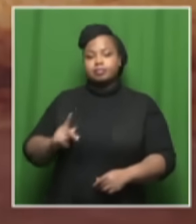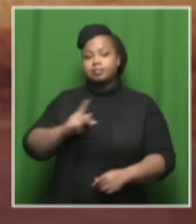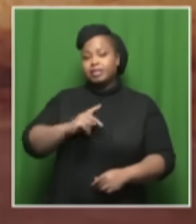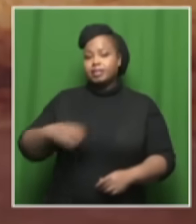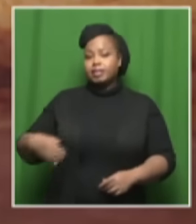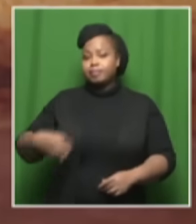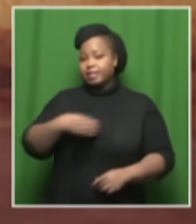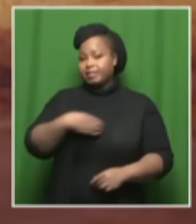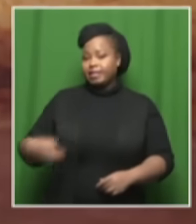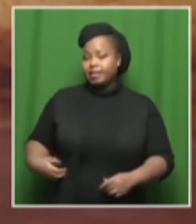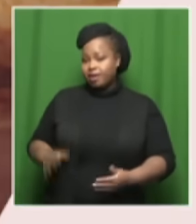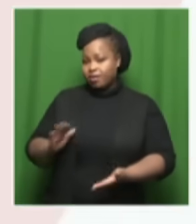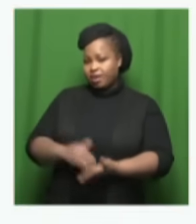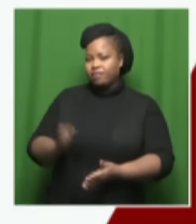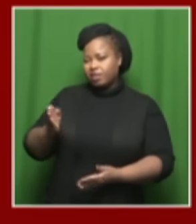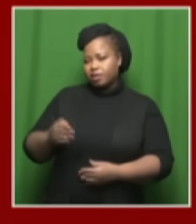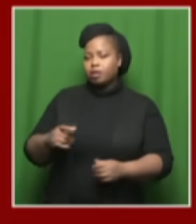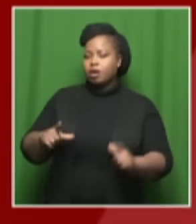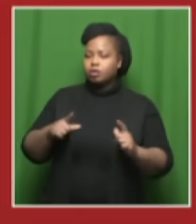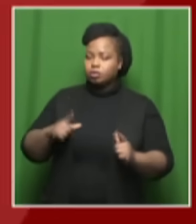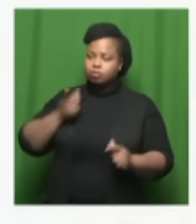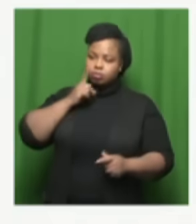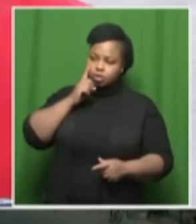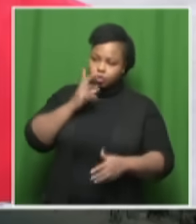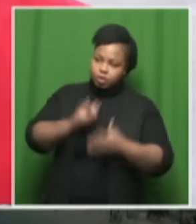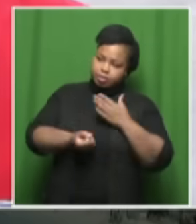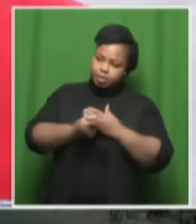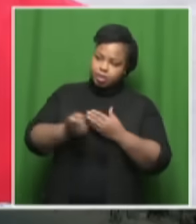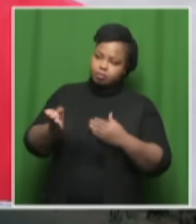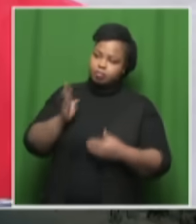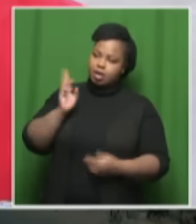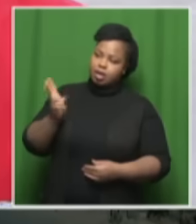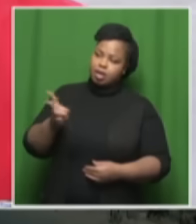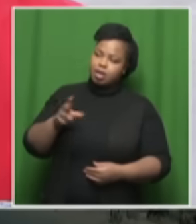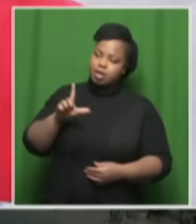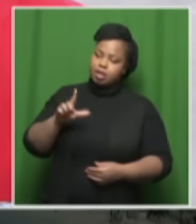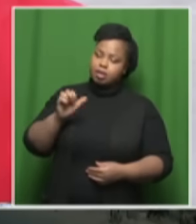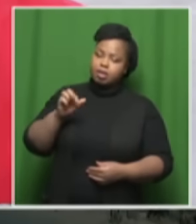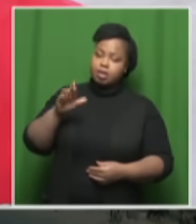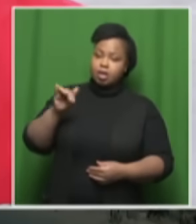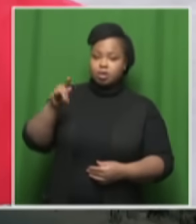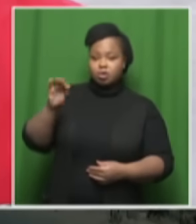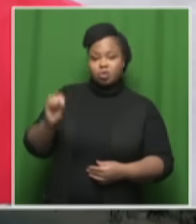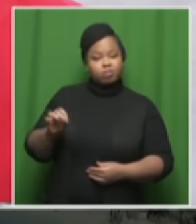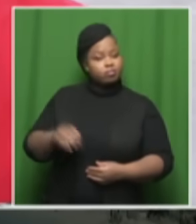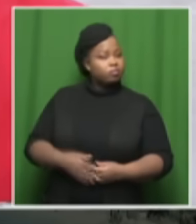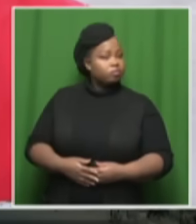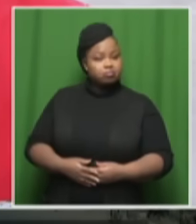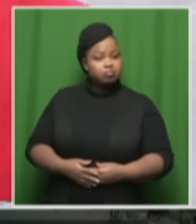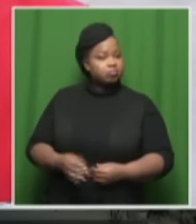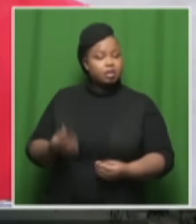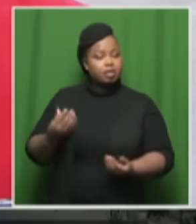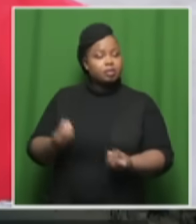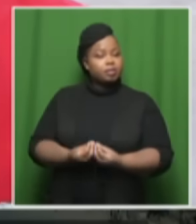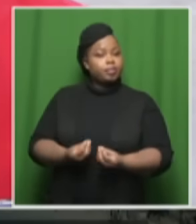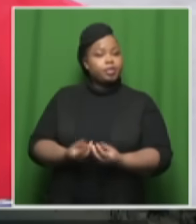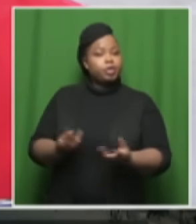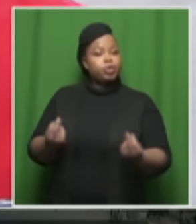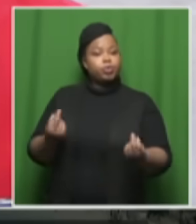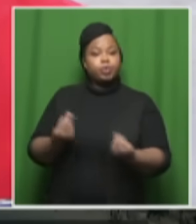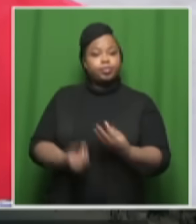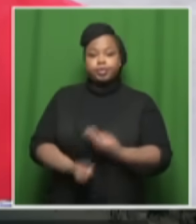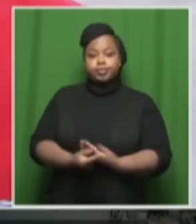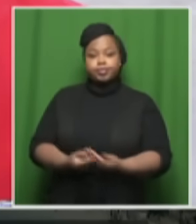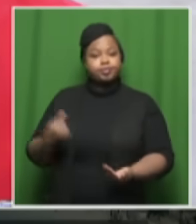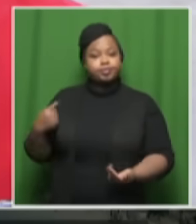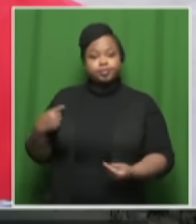SABC News reporter Lerato Fekisi. Lerato, good morning once more. And have there been any further developments since we last spoke?